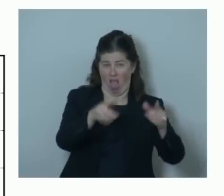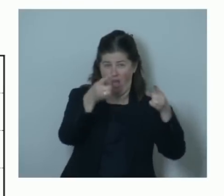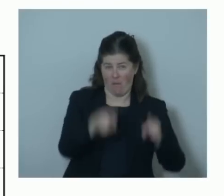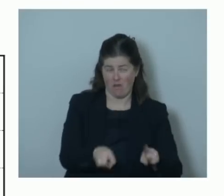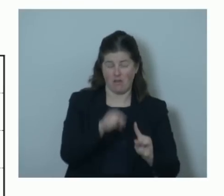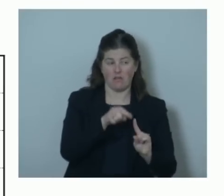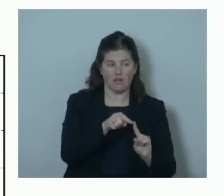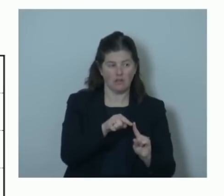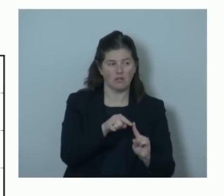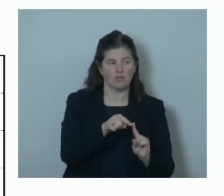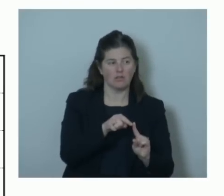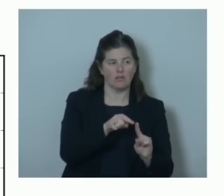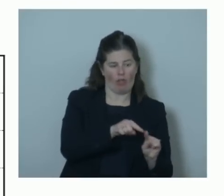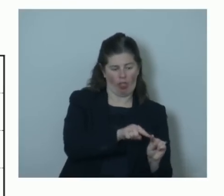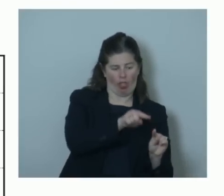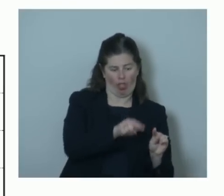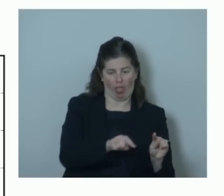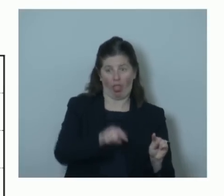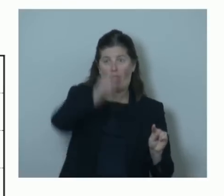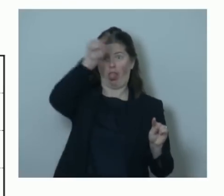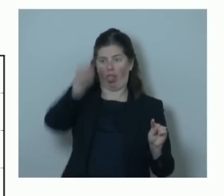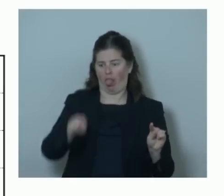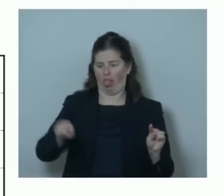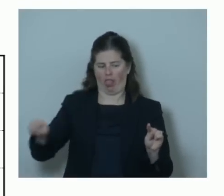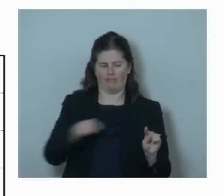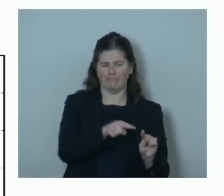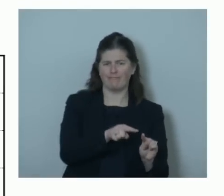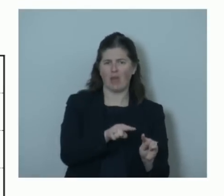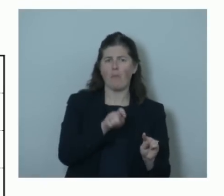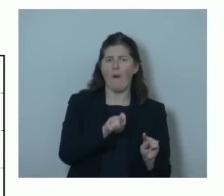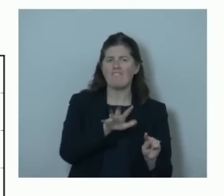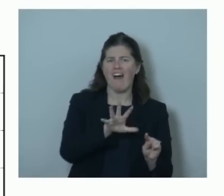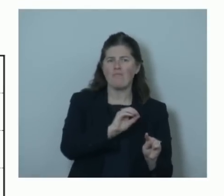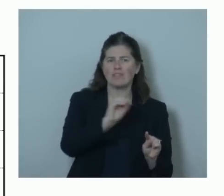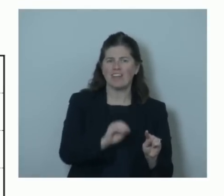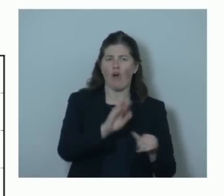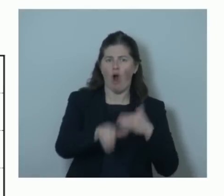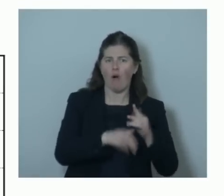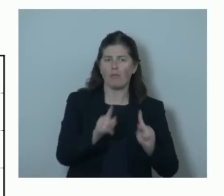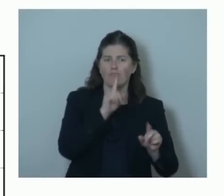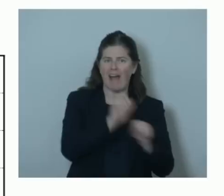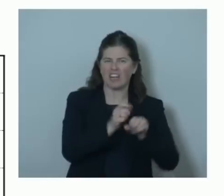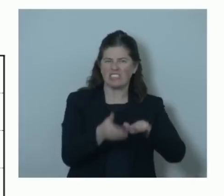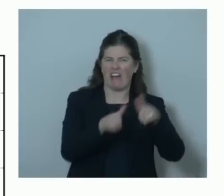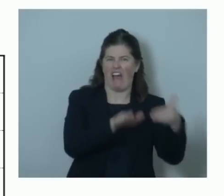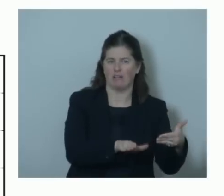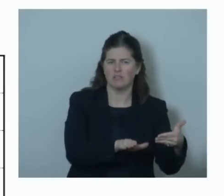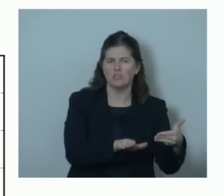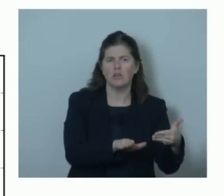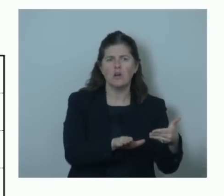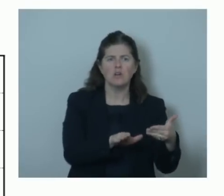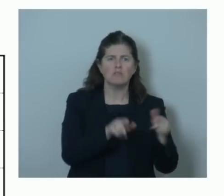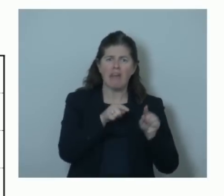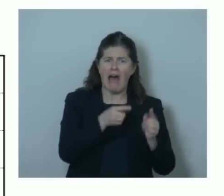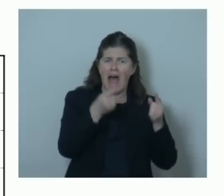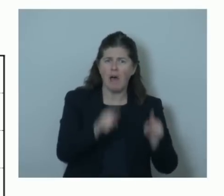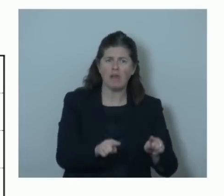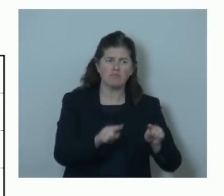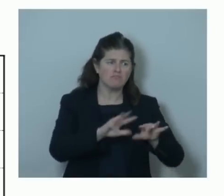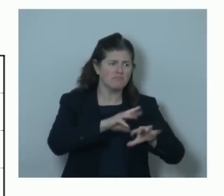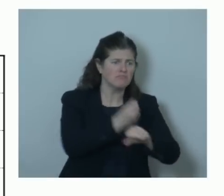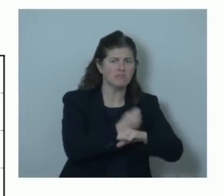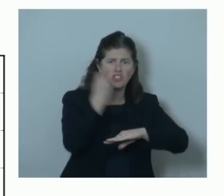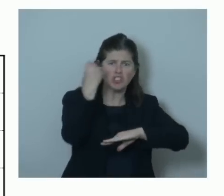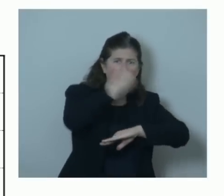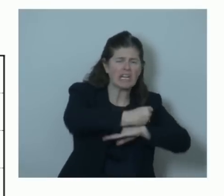and where 0.5% of all the people actually died during that. And there was a huge lockdown, and it appeared